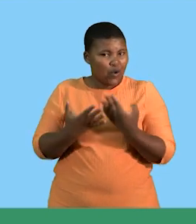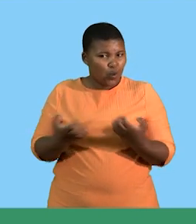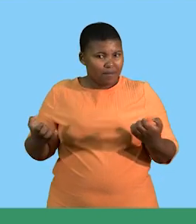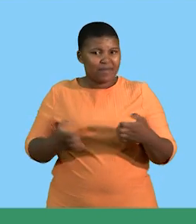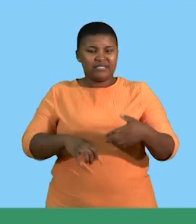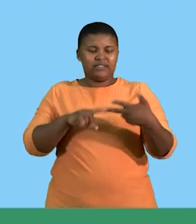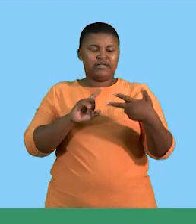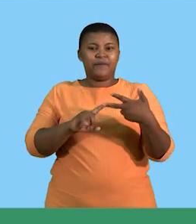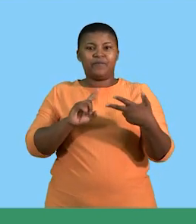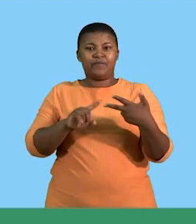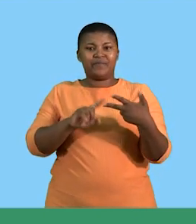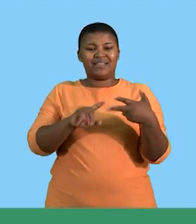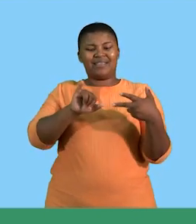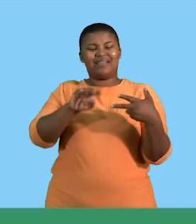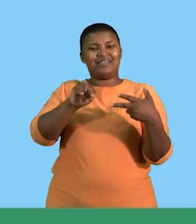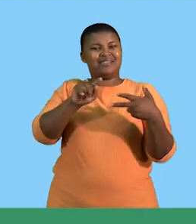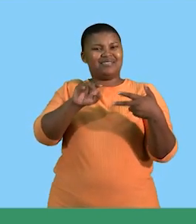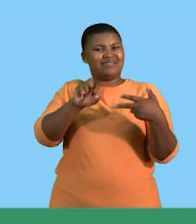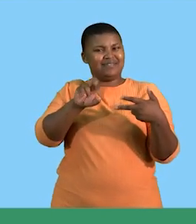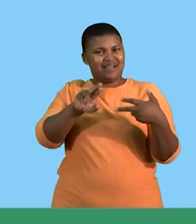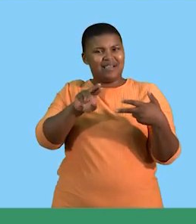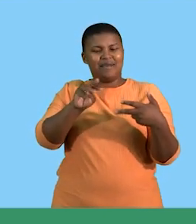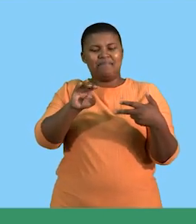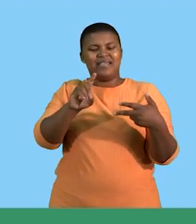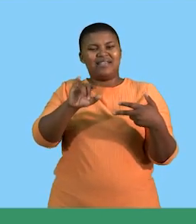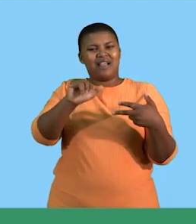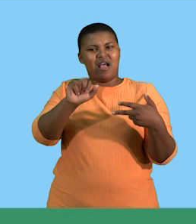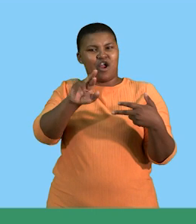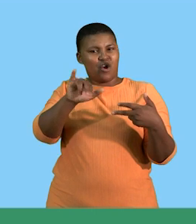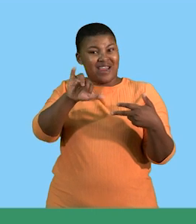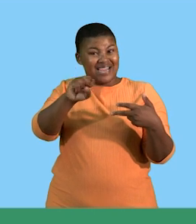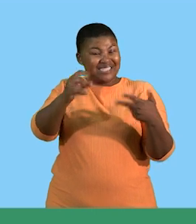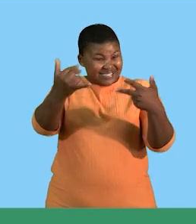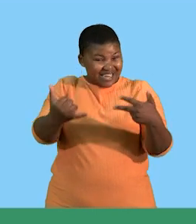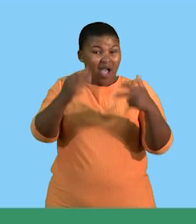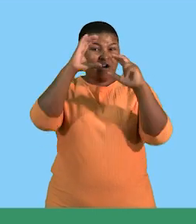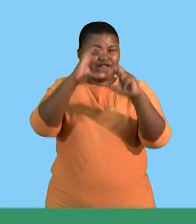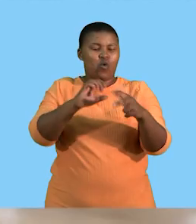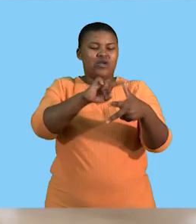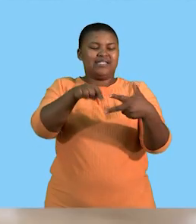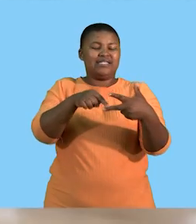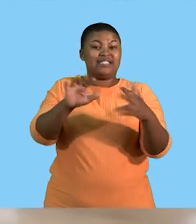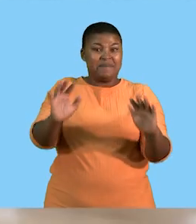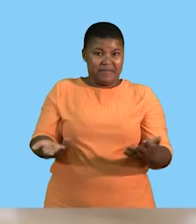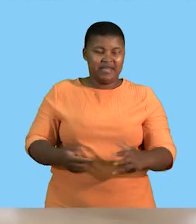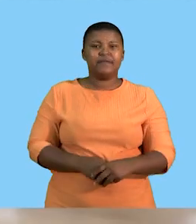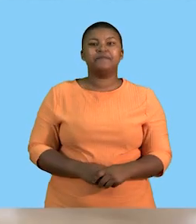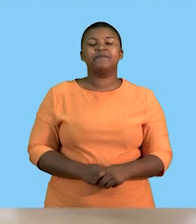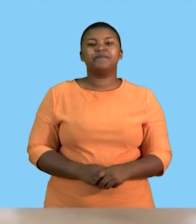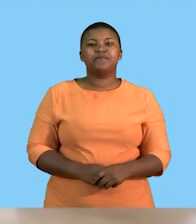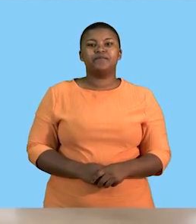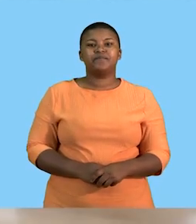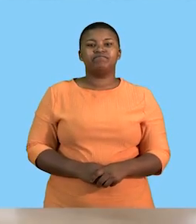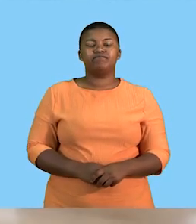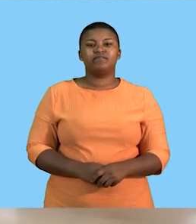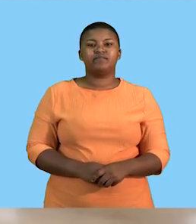our intermediaries. And these are the 3 we are going to focus on in this specific lesson. Then there's